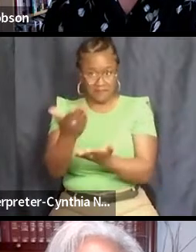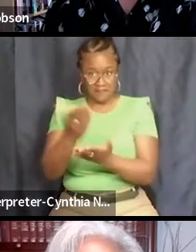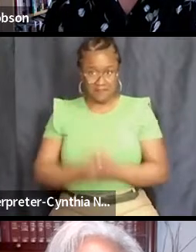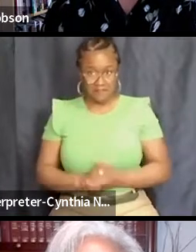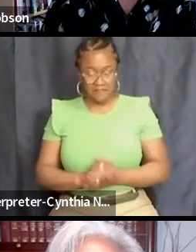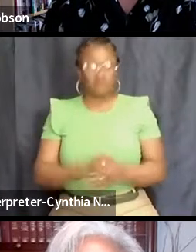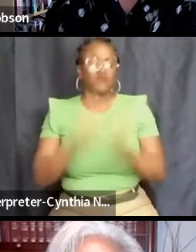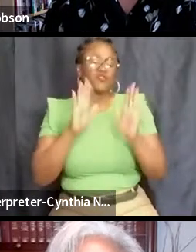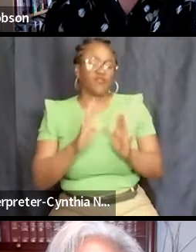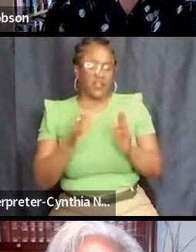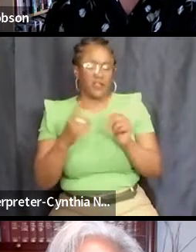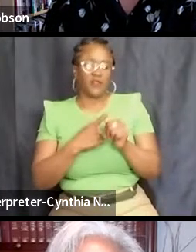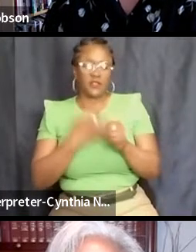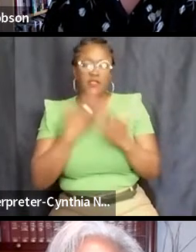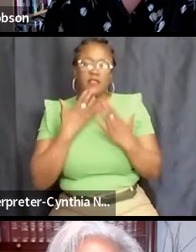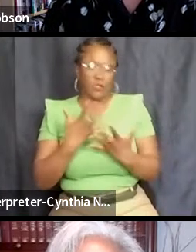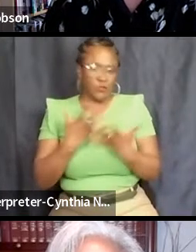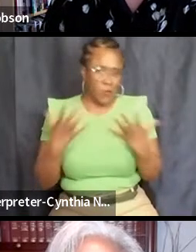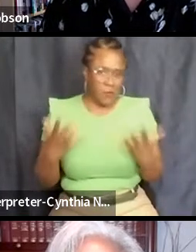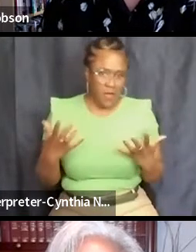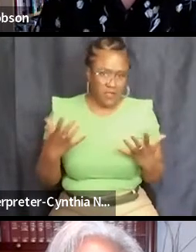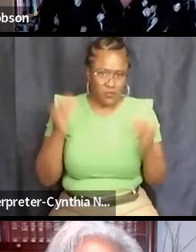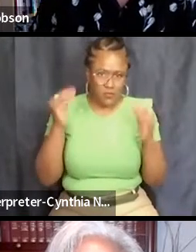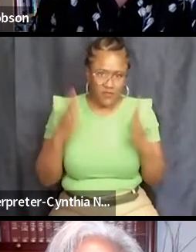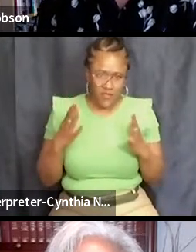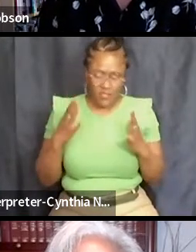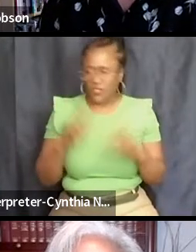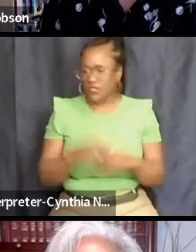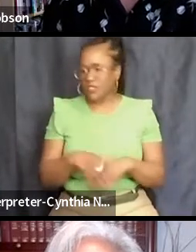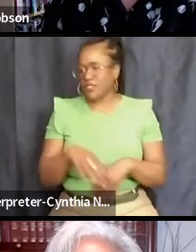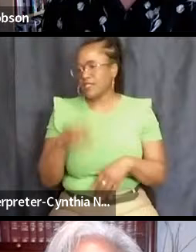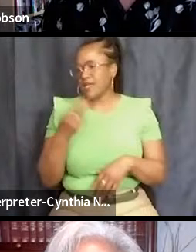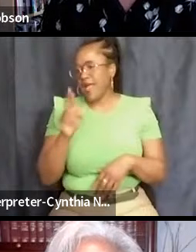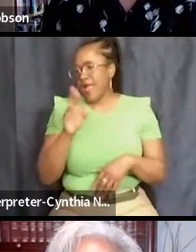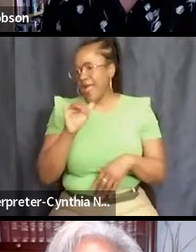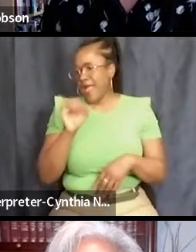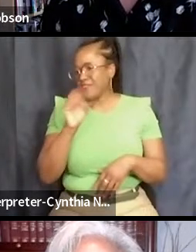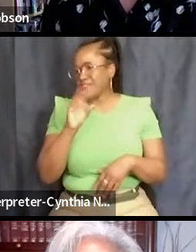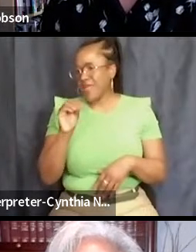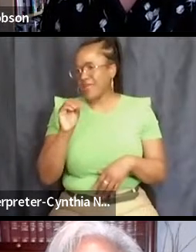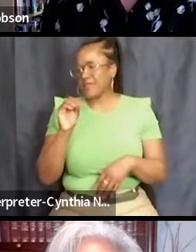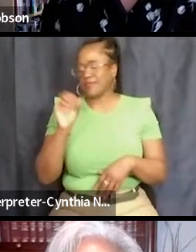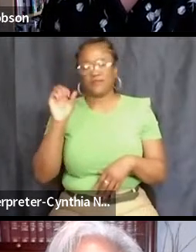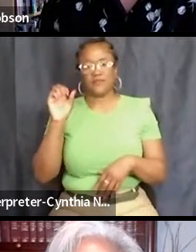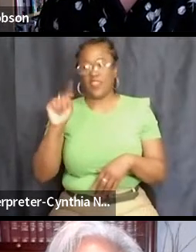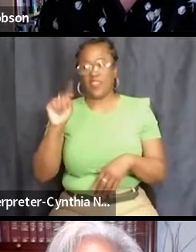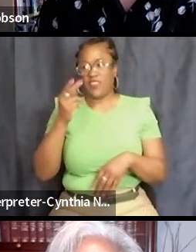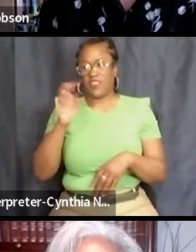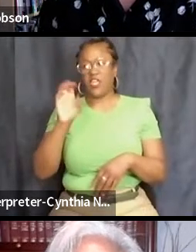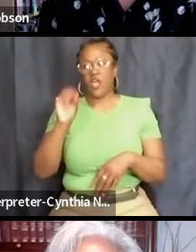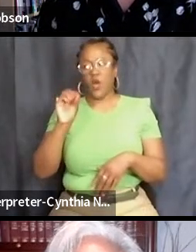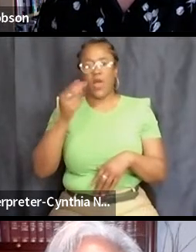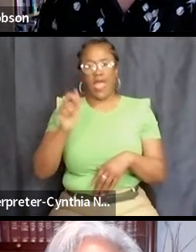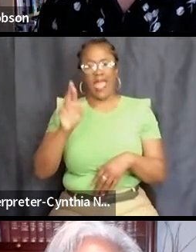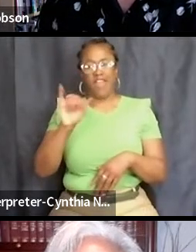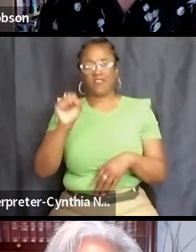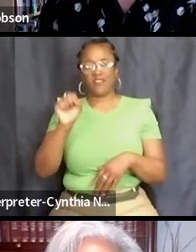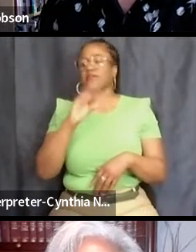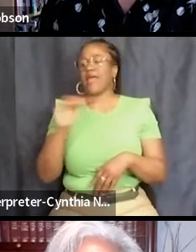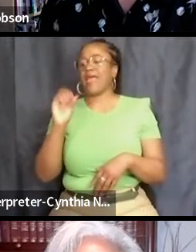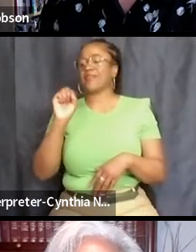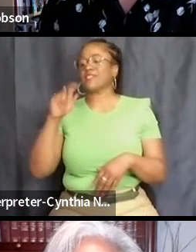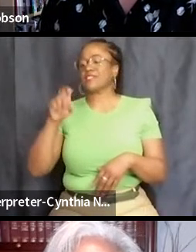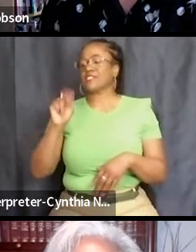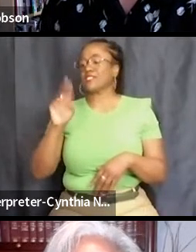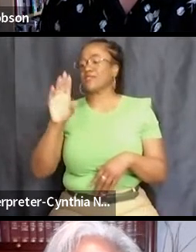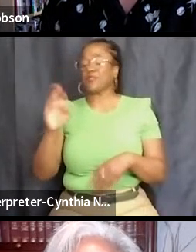Great. First, thank you so much, Professor Theo Harris and Spencer, for inviting me and to my panelists for engaging. I am just so honored to